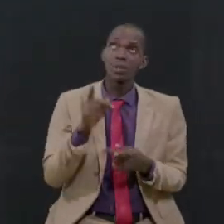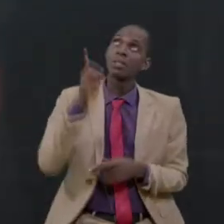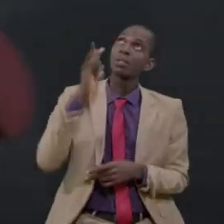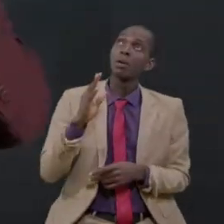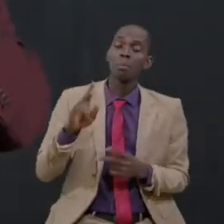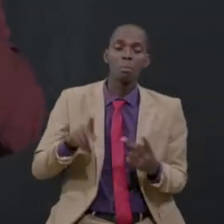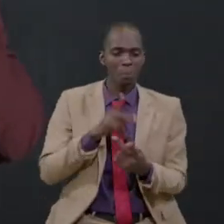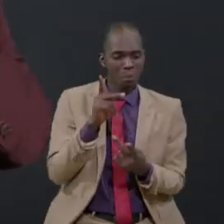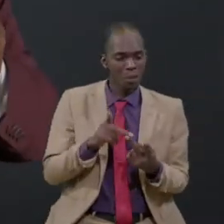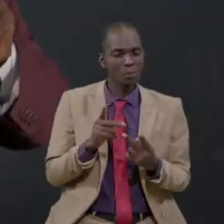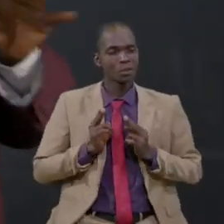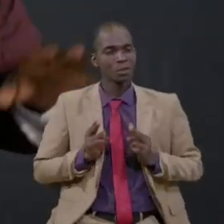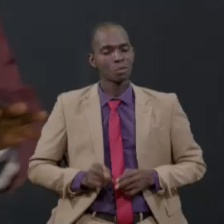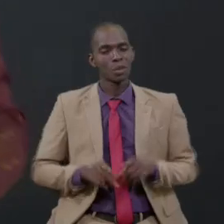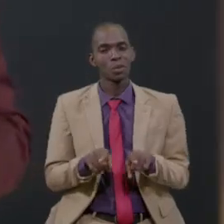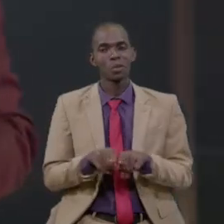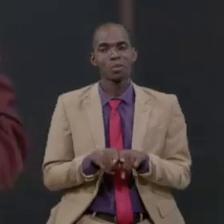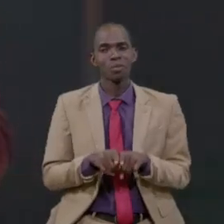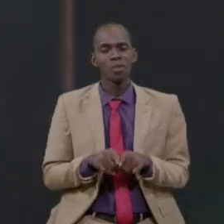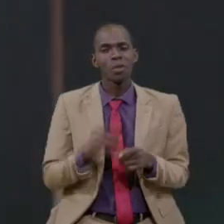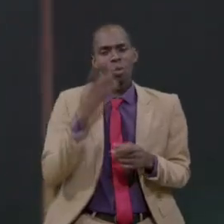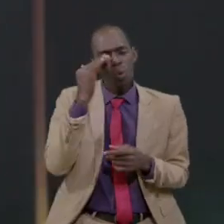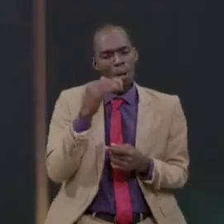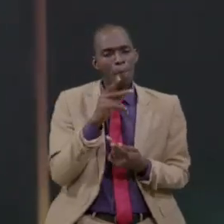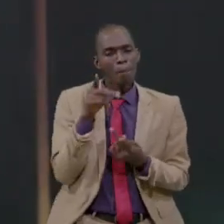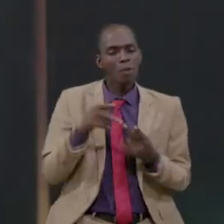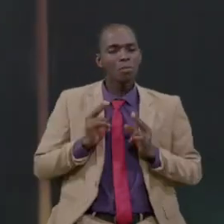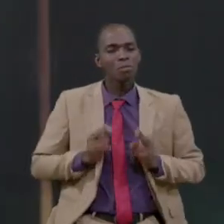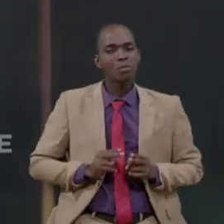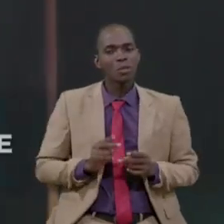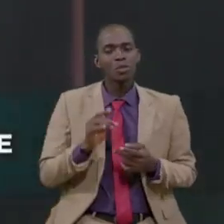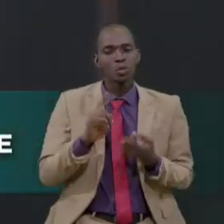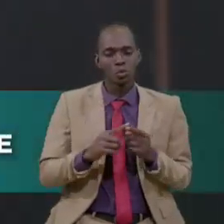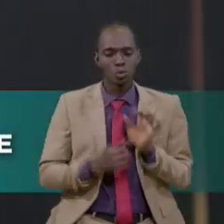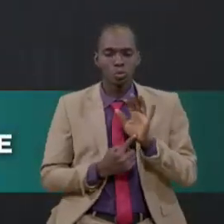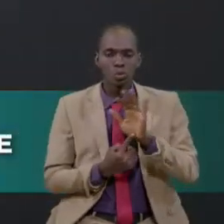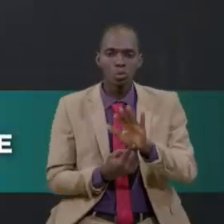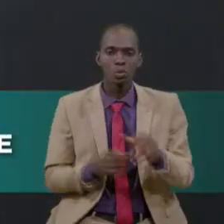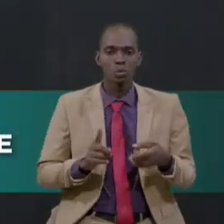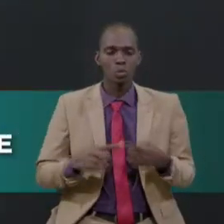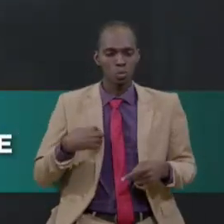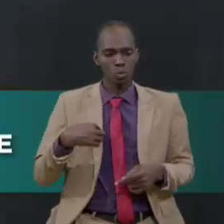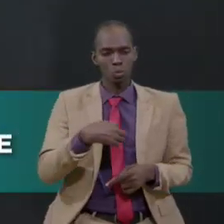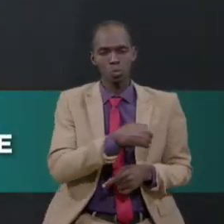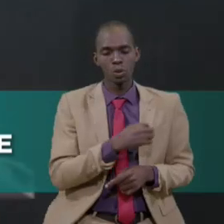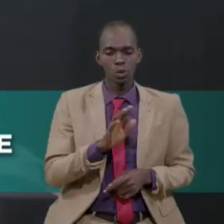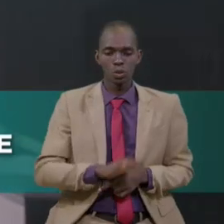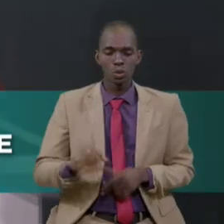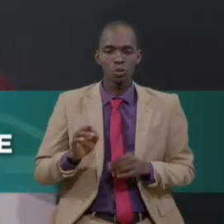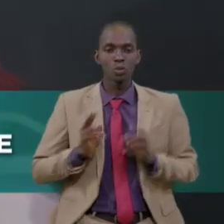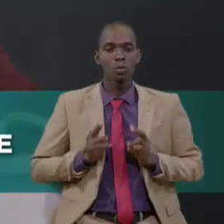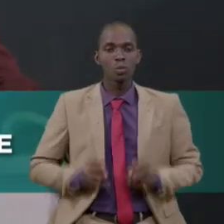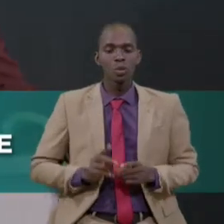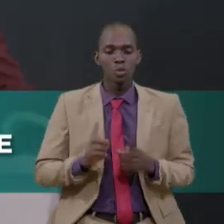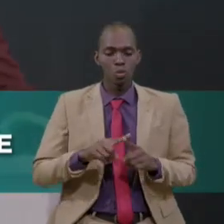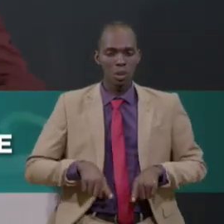to demonstrate how we, the children of men, could live, he lived like a